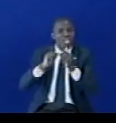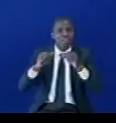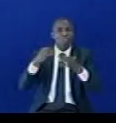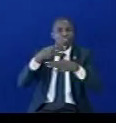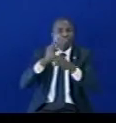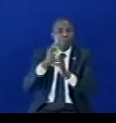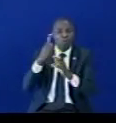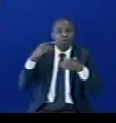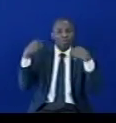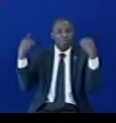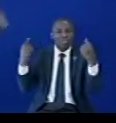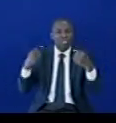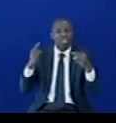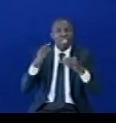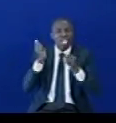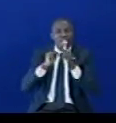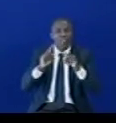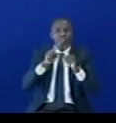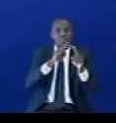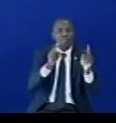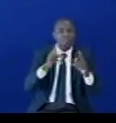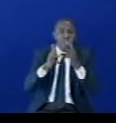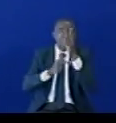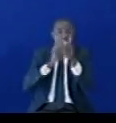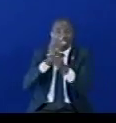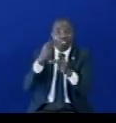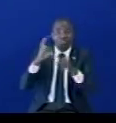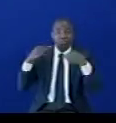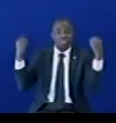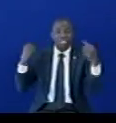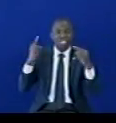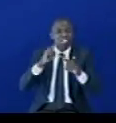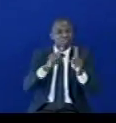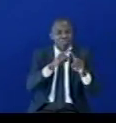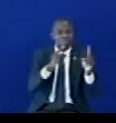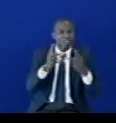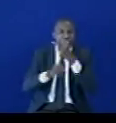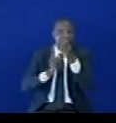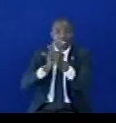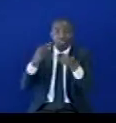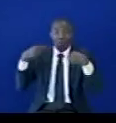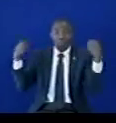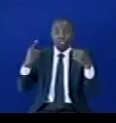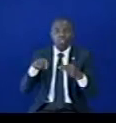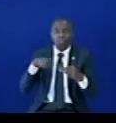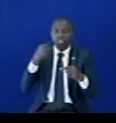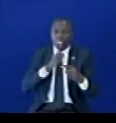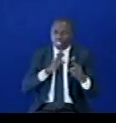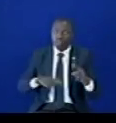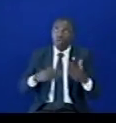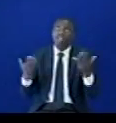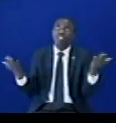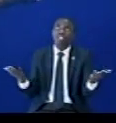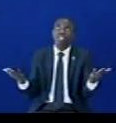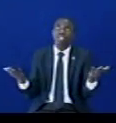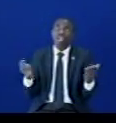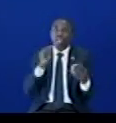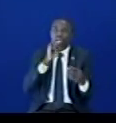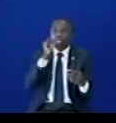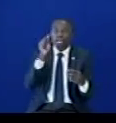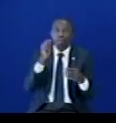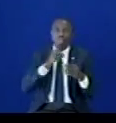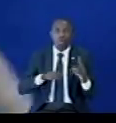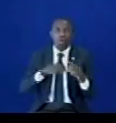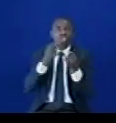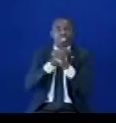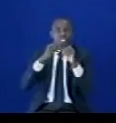of sin, every form of transgression, every form of evil, and you say, here am I, Lord, save